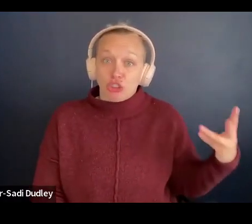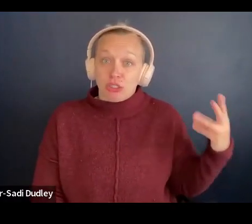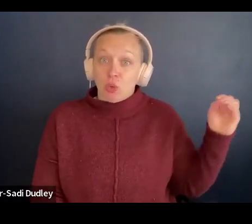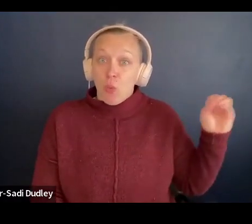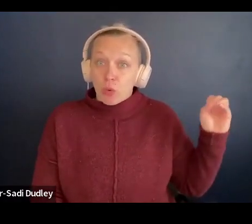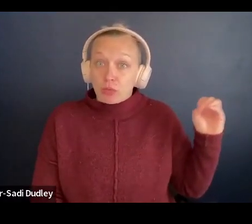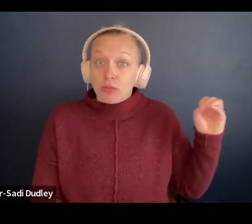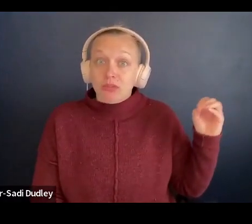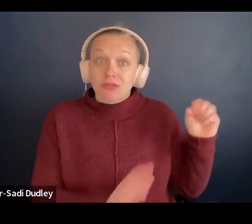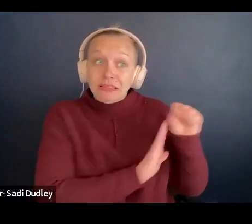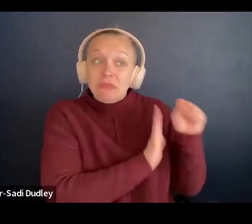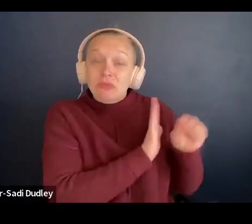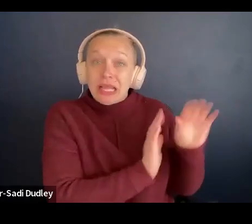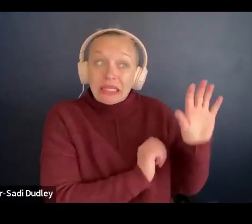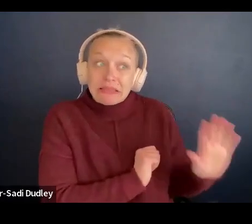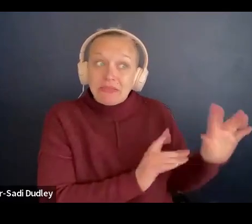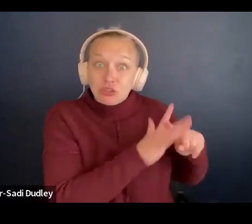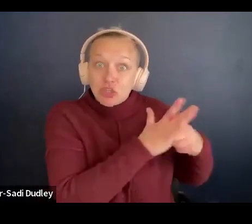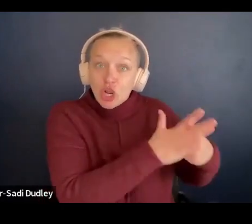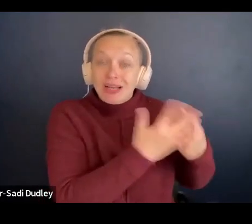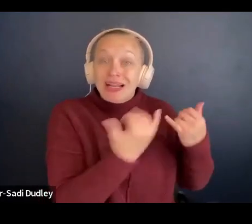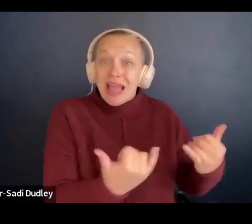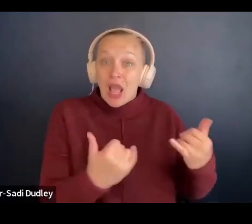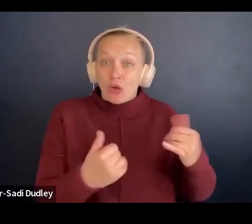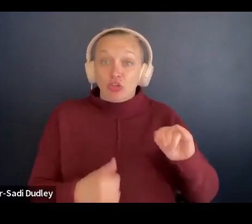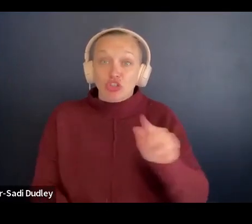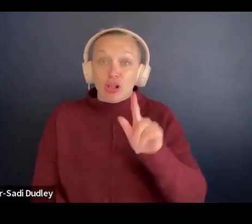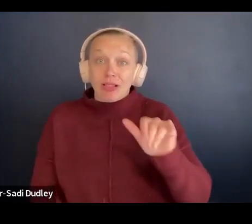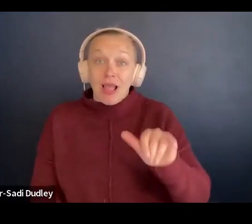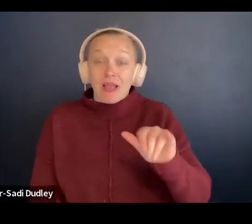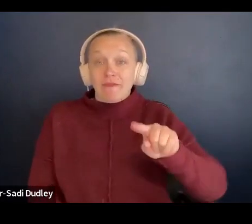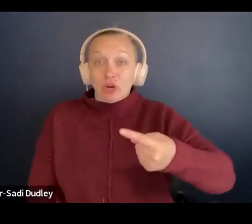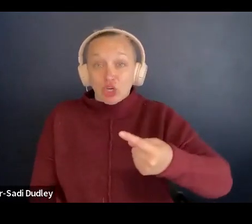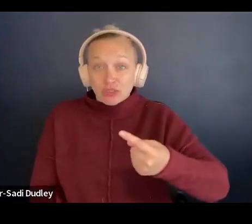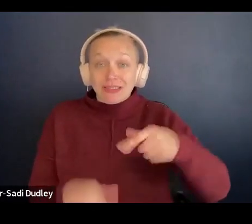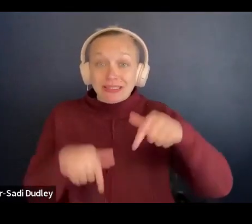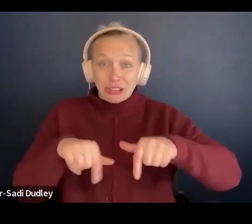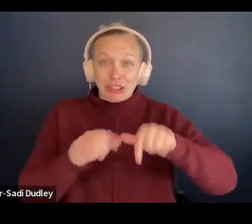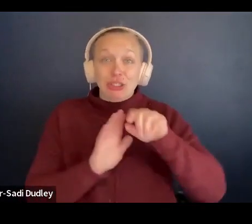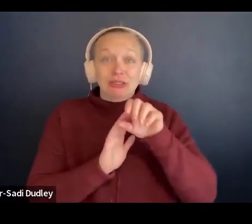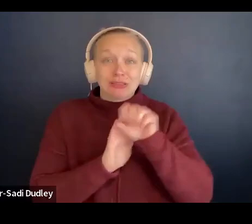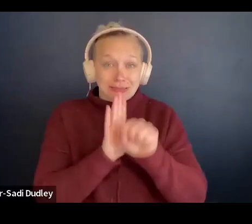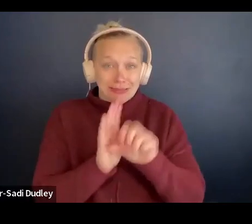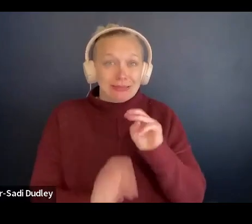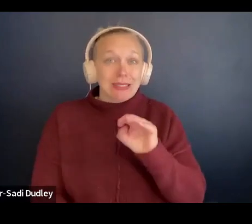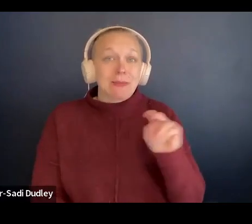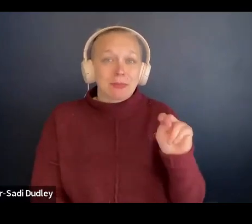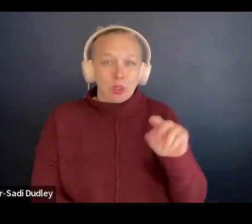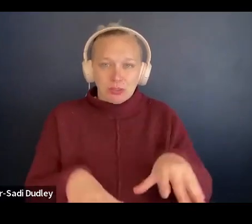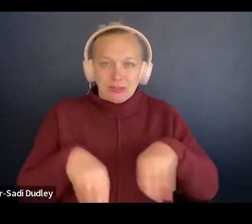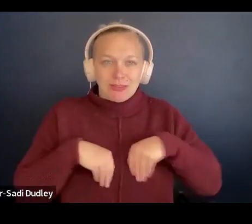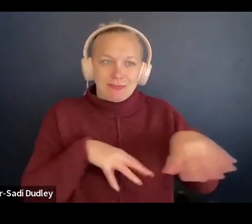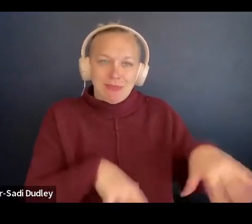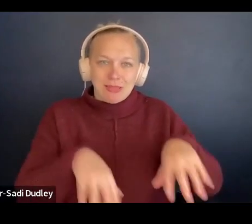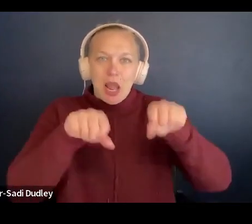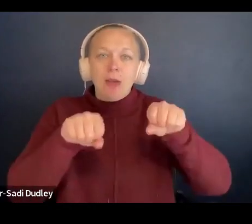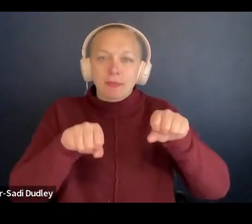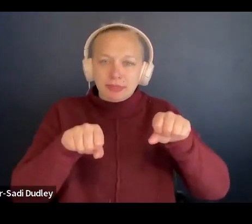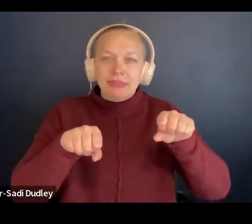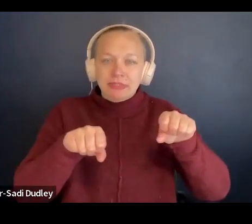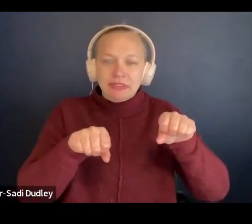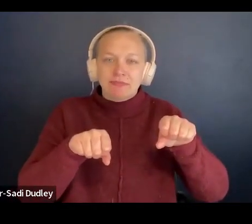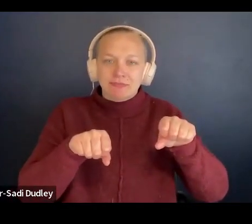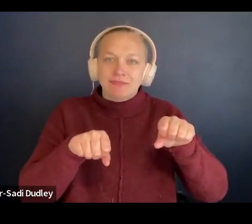started, and it's coming to Minnesota July 1st. So things will be changing in the funeral world, obviously more in the